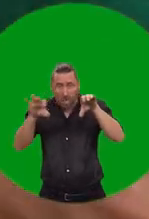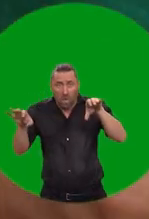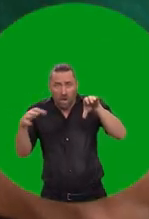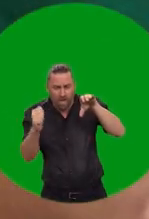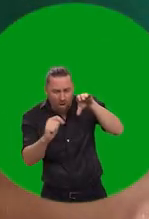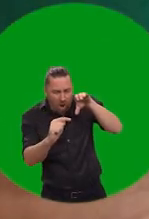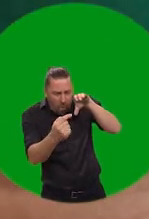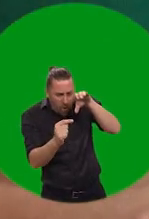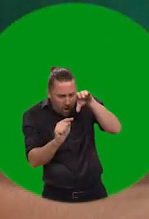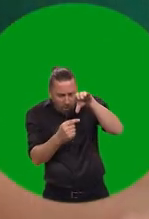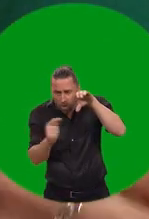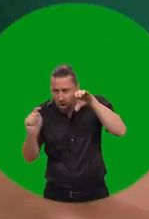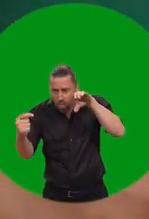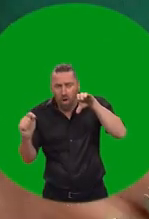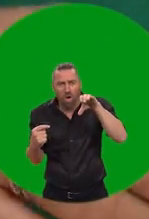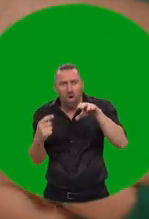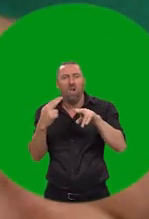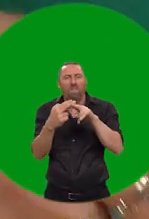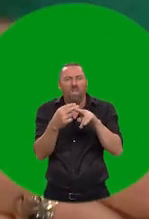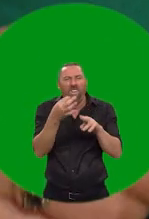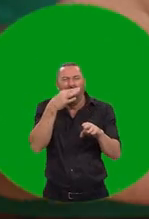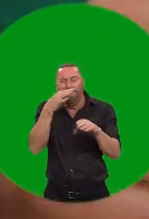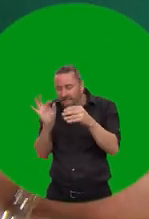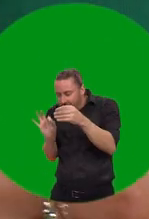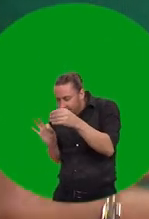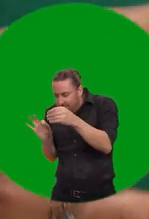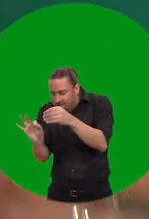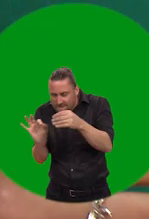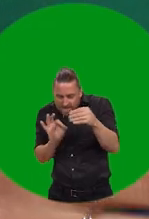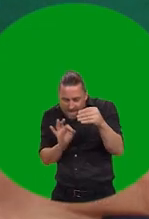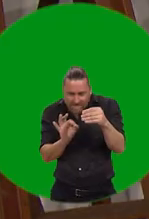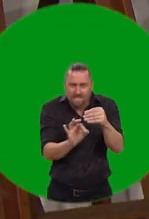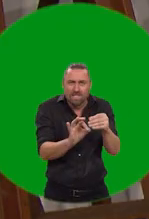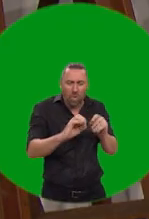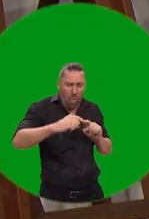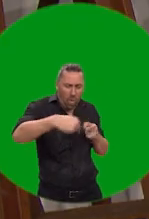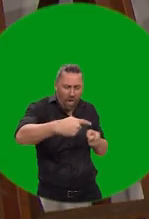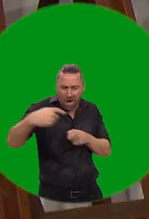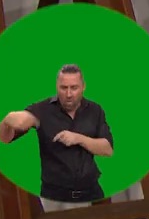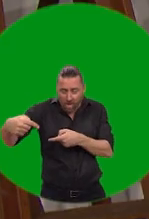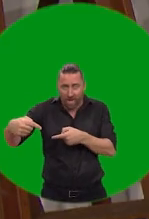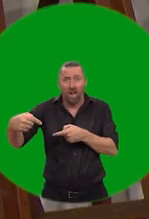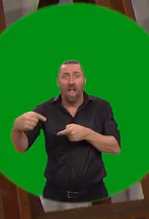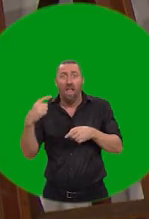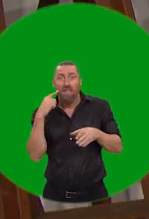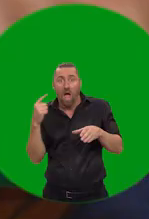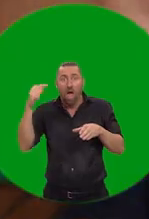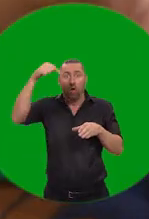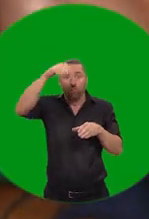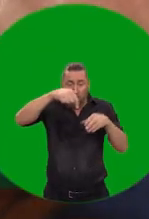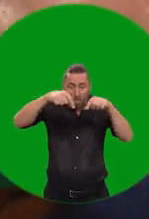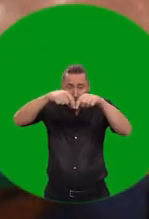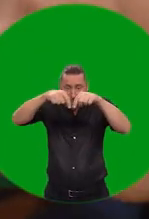small holes at the bottom. This is where we're going to stick our skewers through and how we're going to attach the wheels. Then on the top, we're going to make